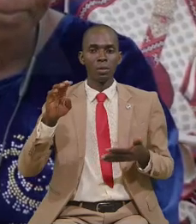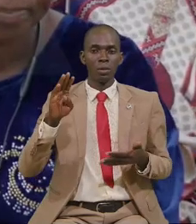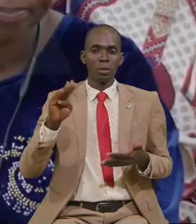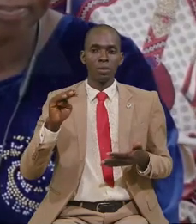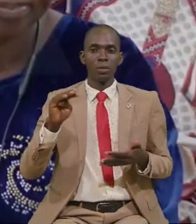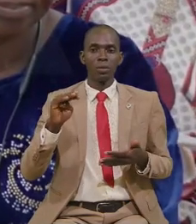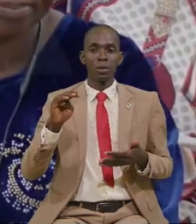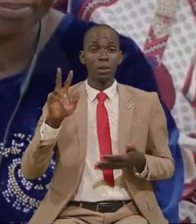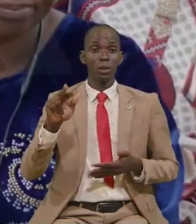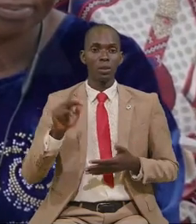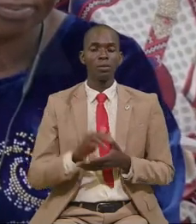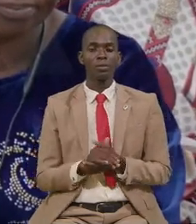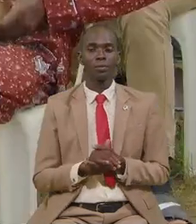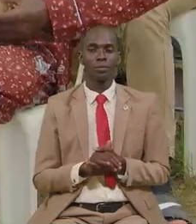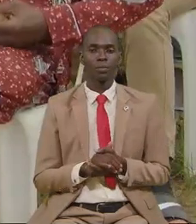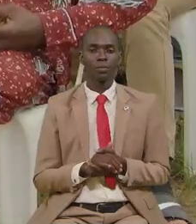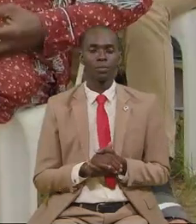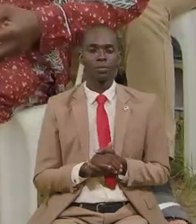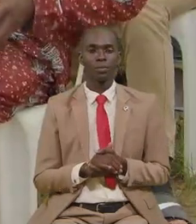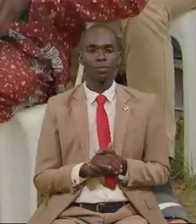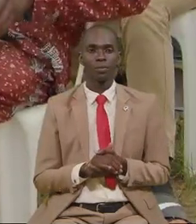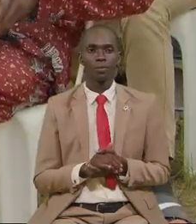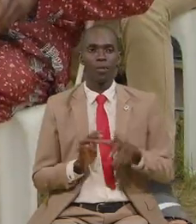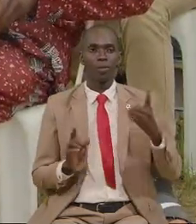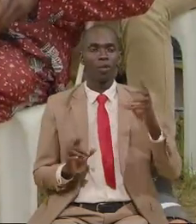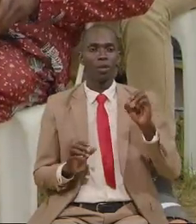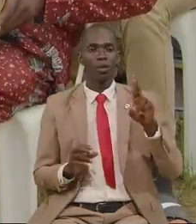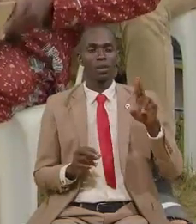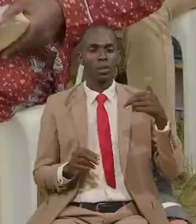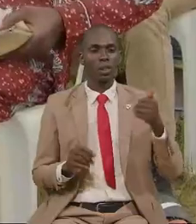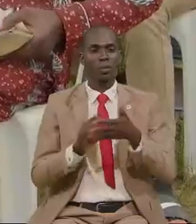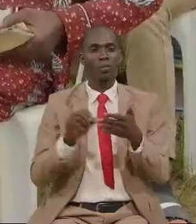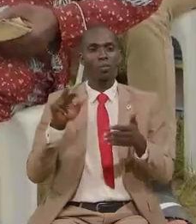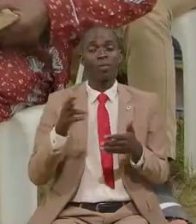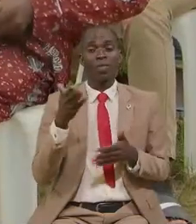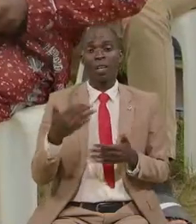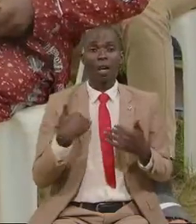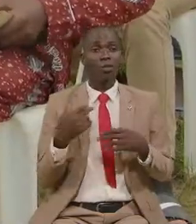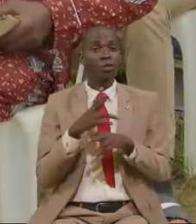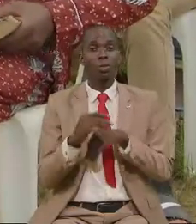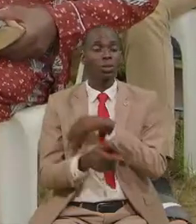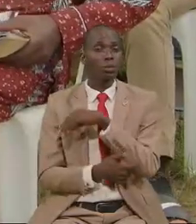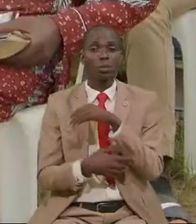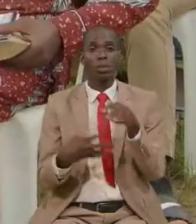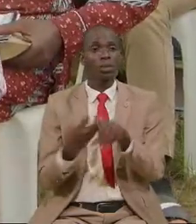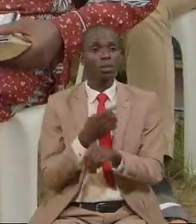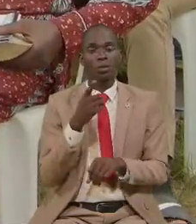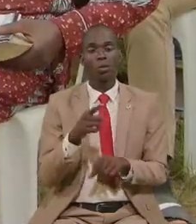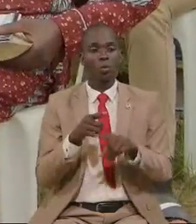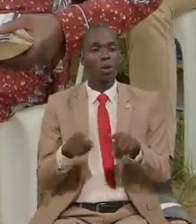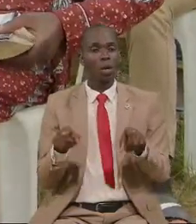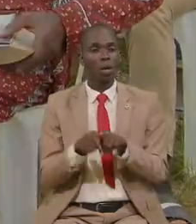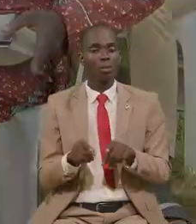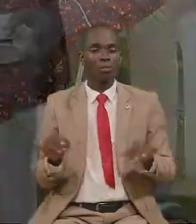chapter 10 verse 13, there has no temptation taking you but such as